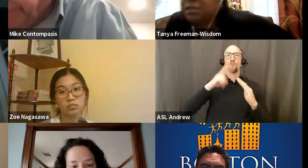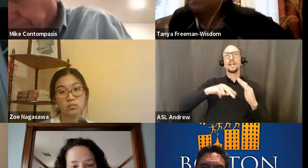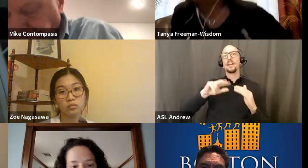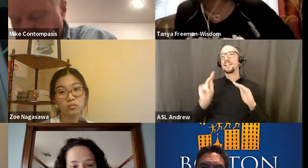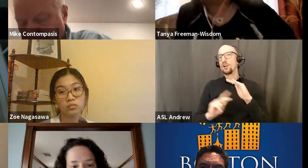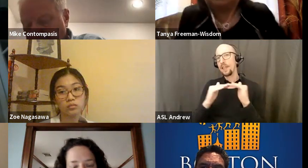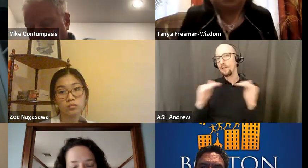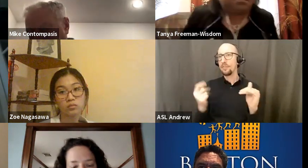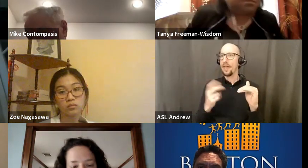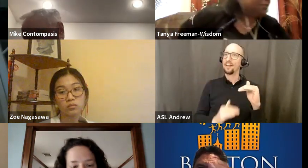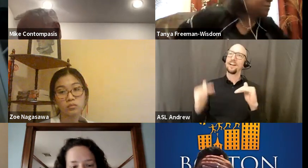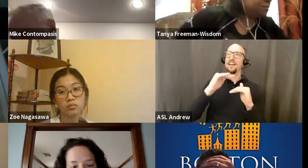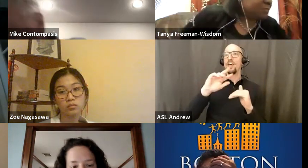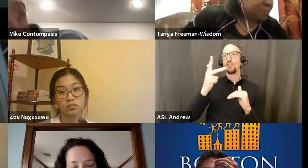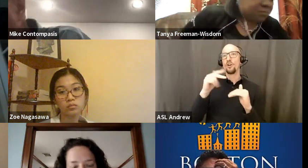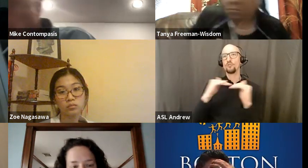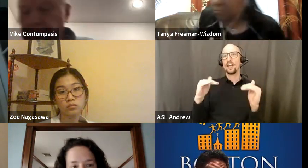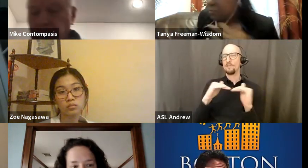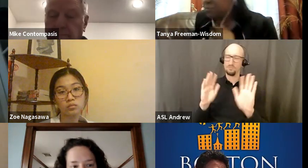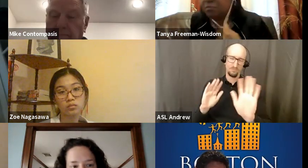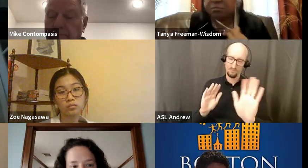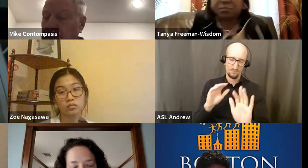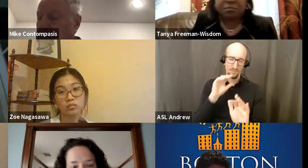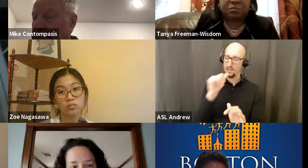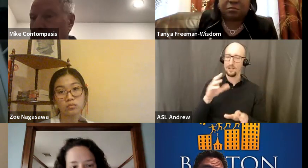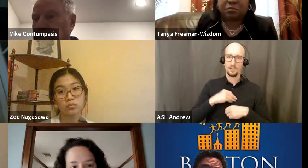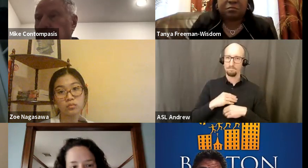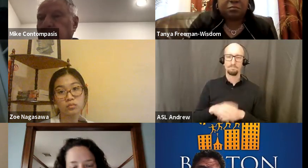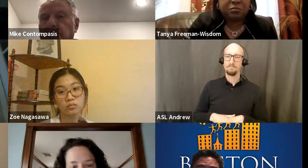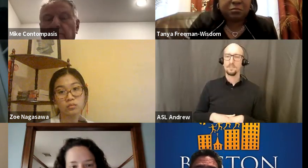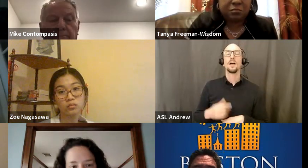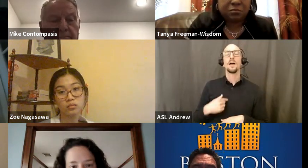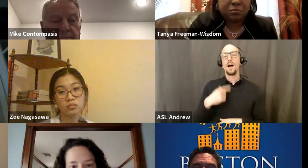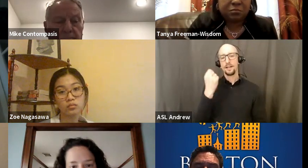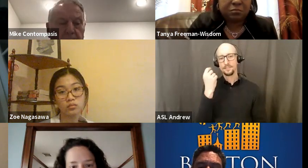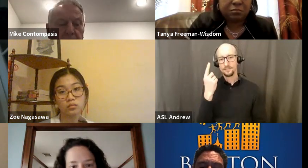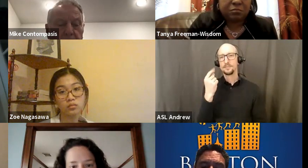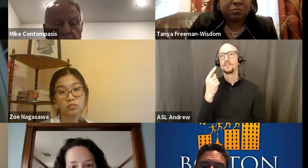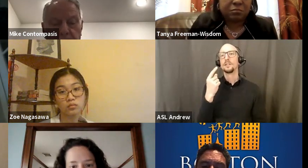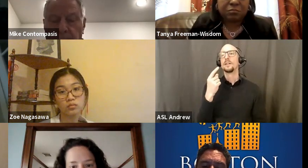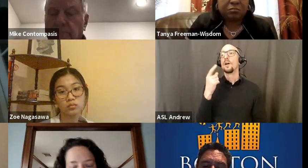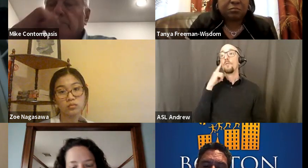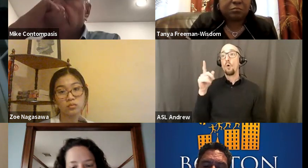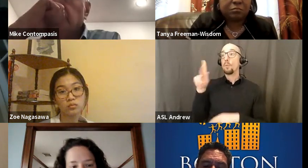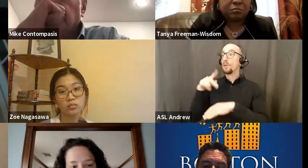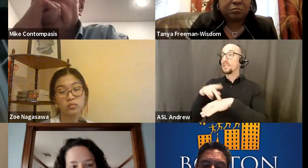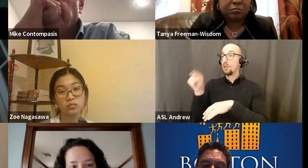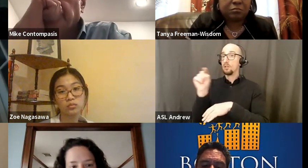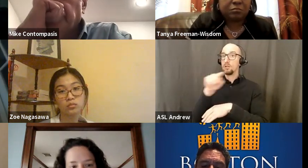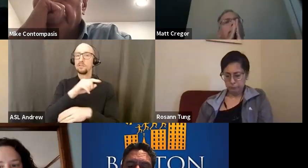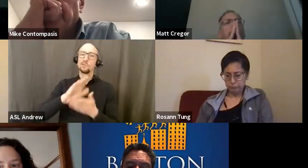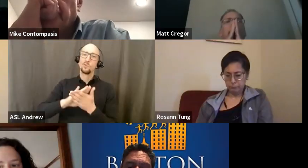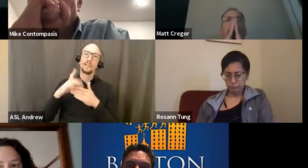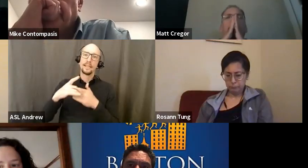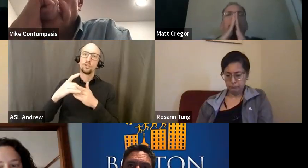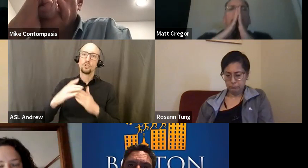level. I understand from the school leaders